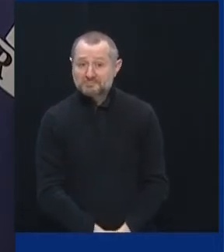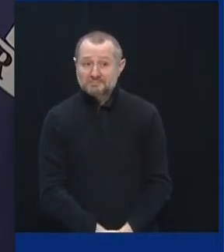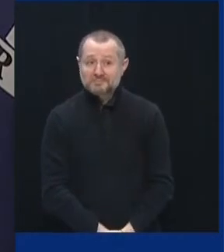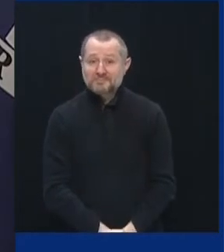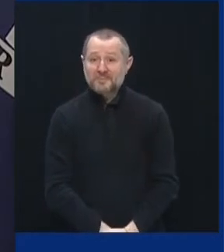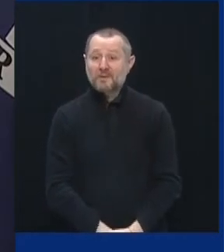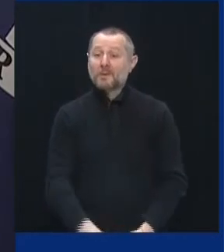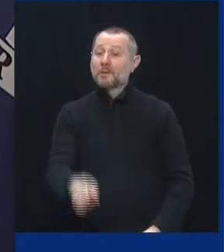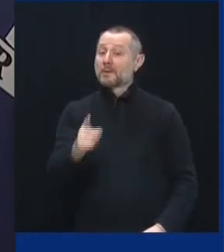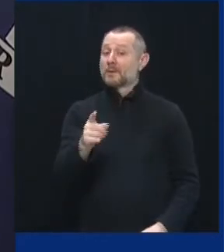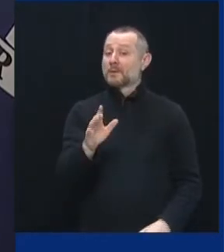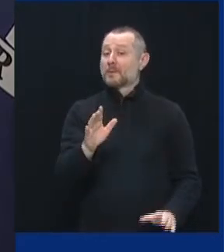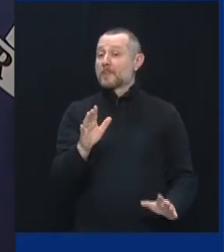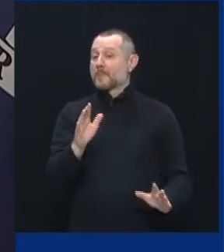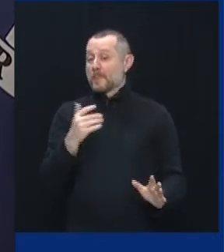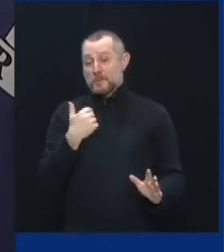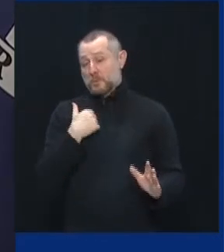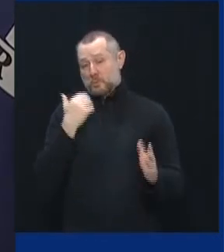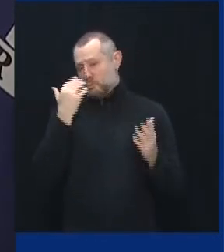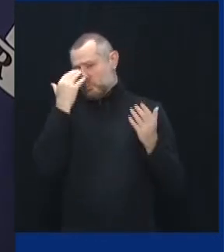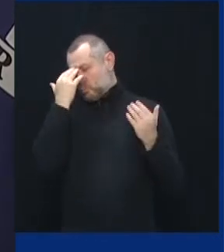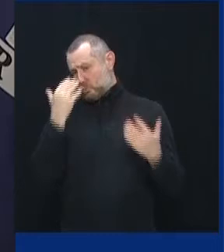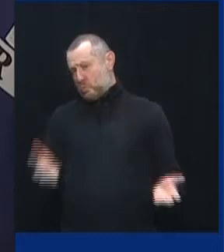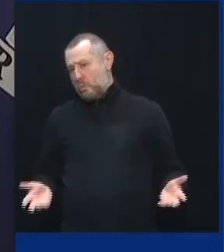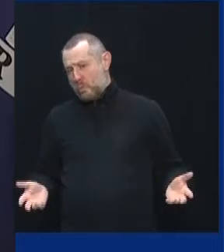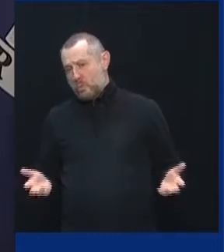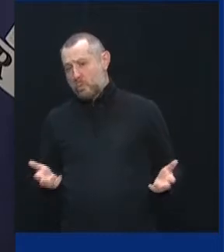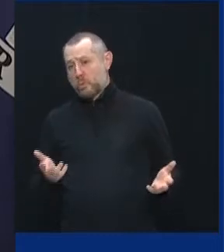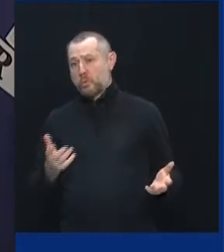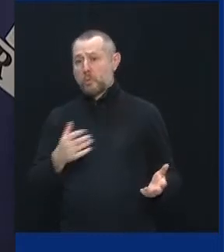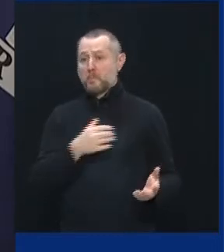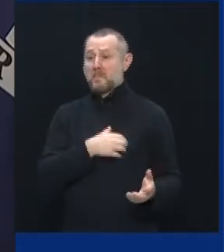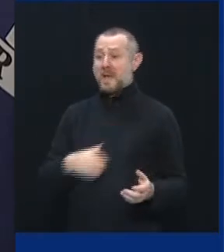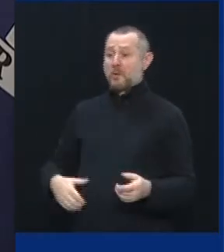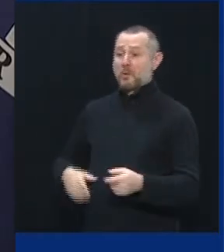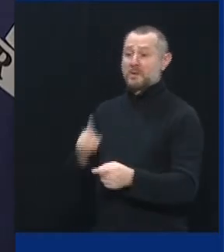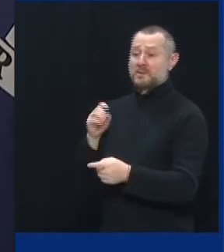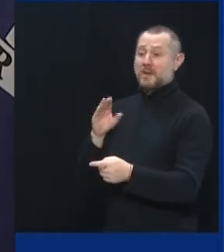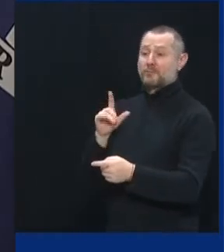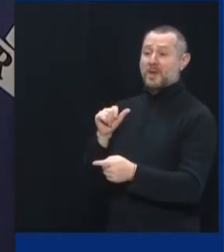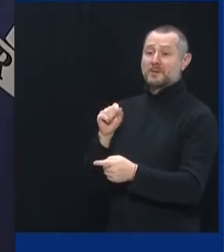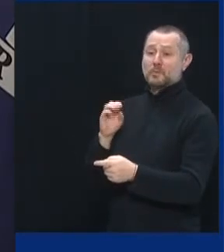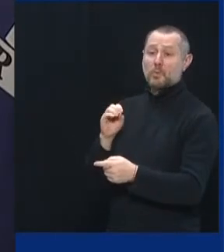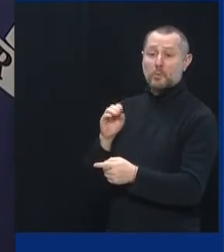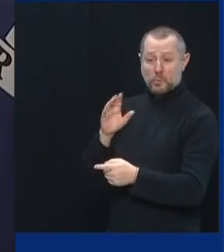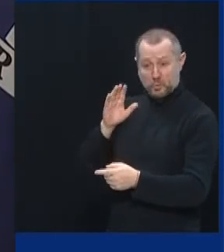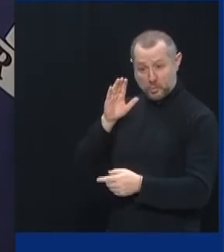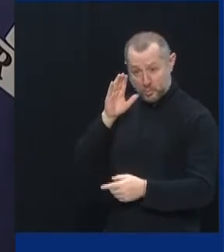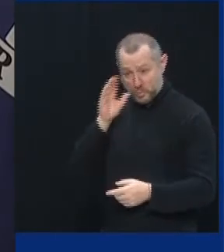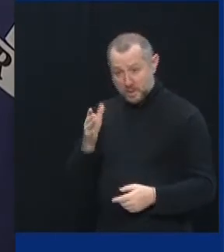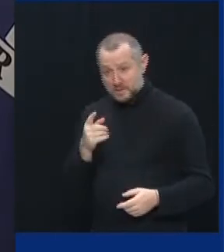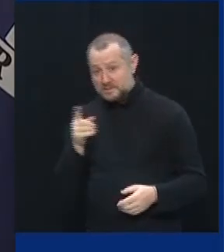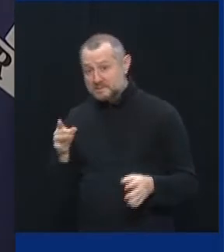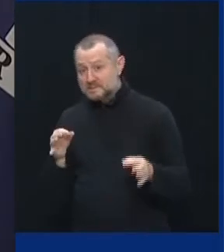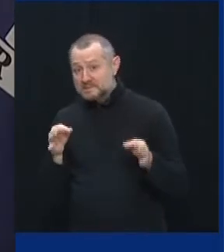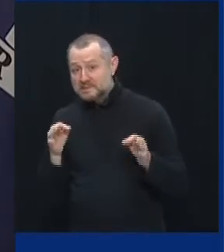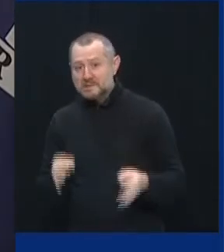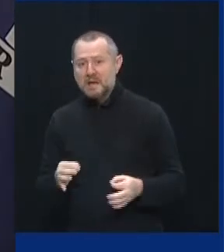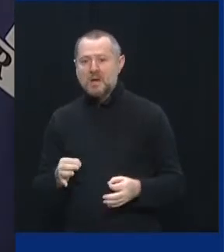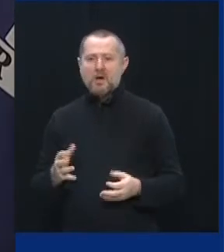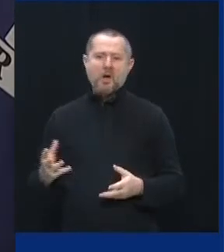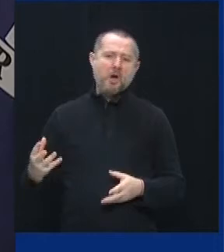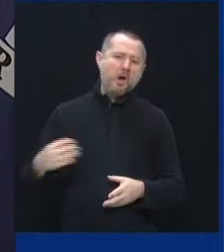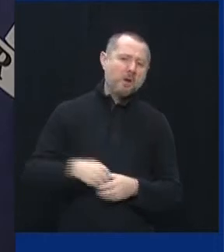I don't know Mayor de Blasio if he's going to choose to do taxi drivers or